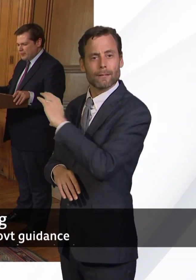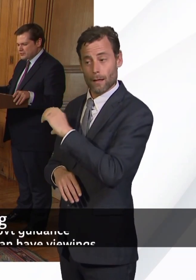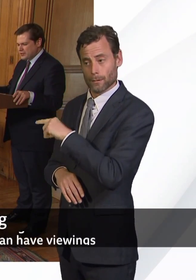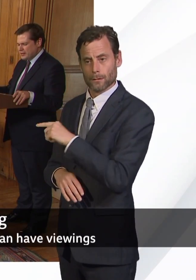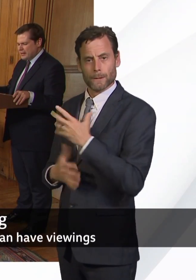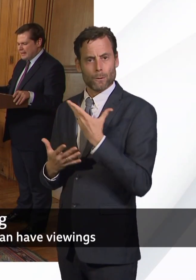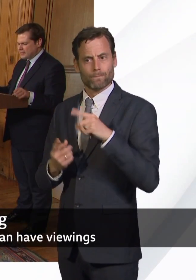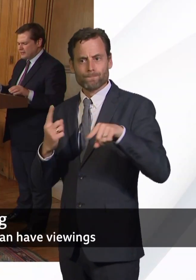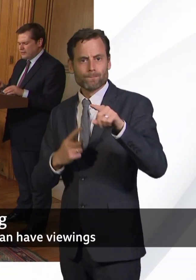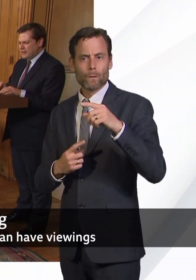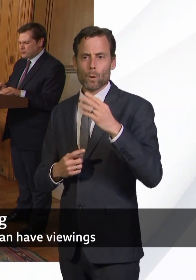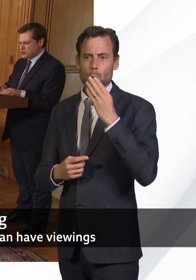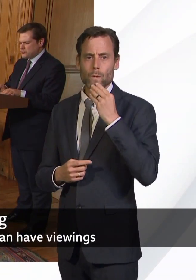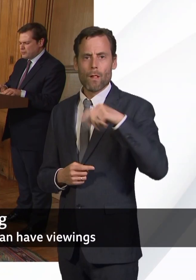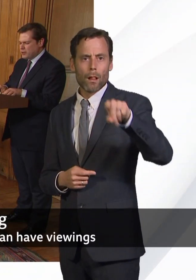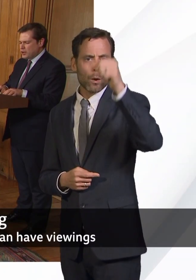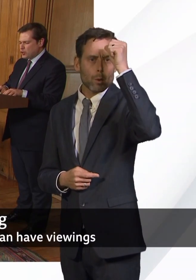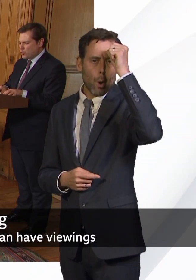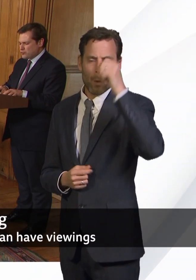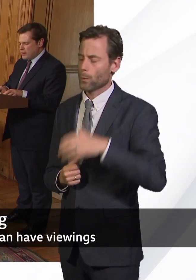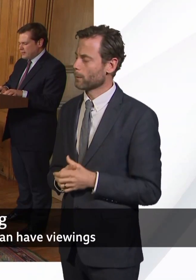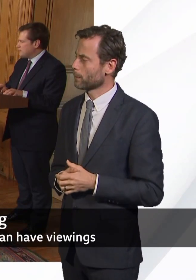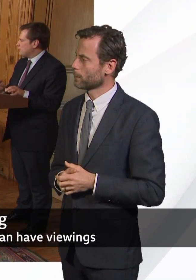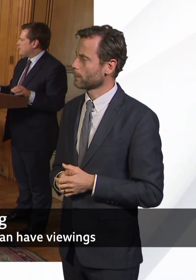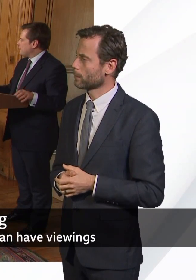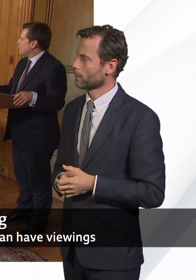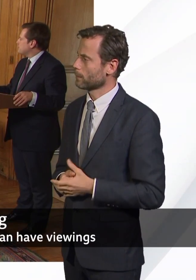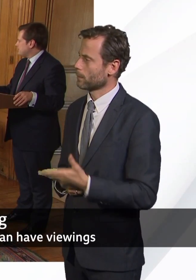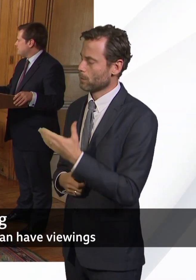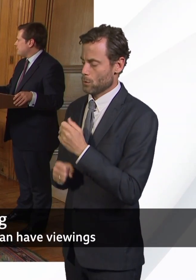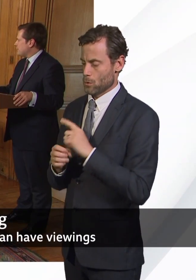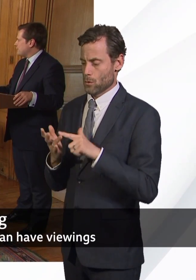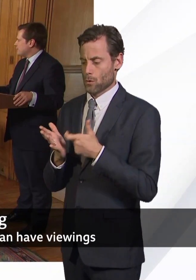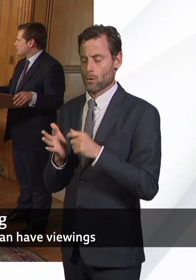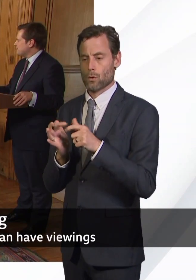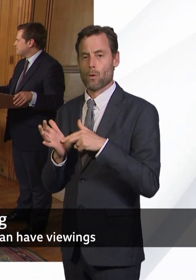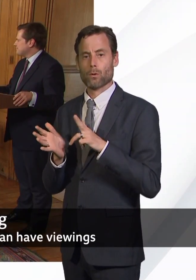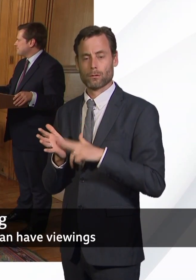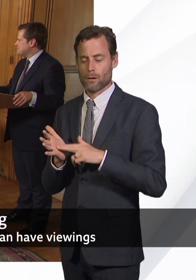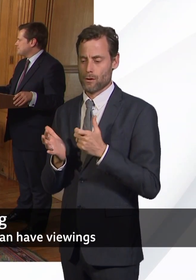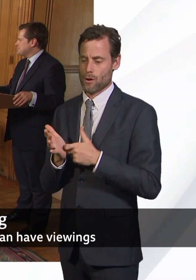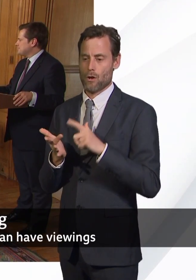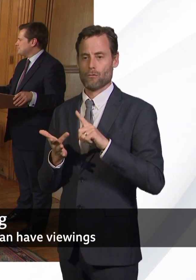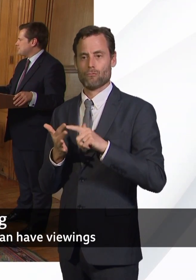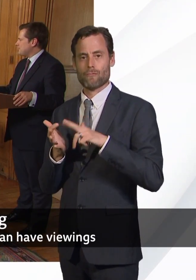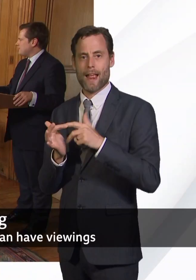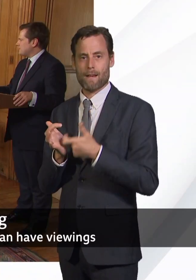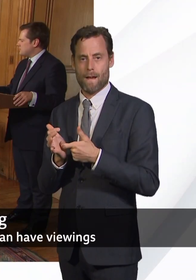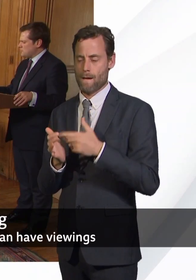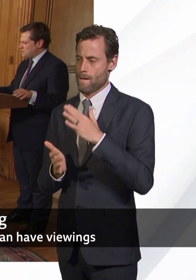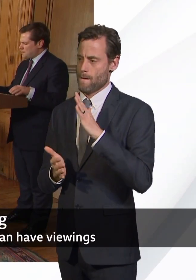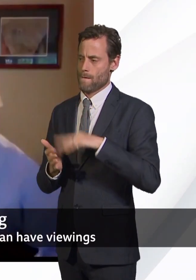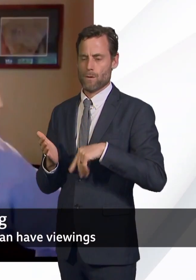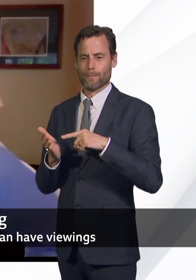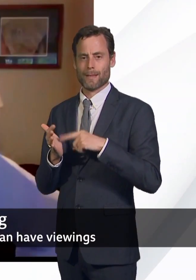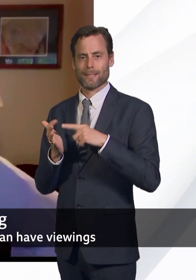you very much, Andy. And the next question is from Gordon Rayner from the Telegraph. Good afternoon, Gordon. Thank you.